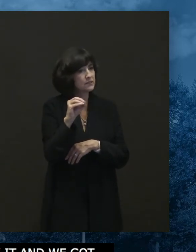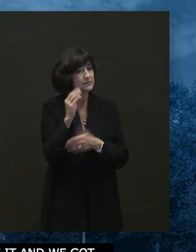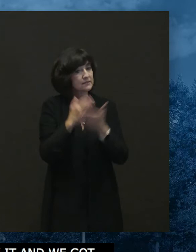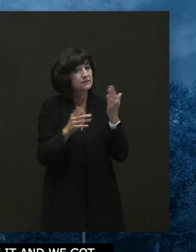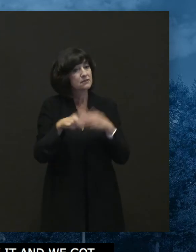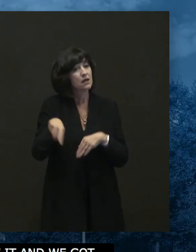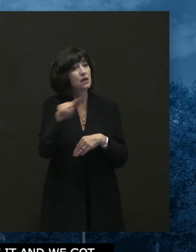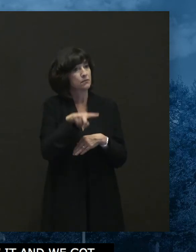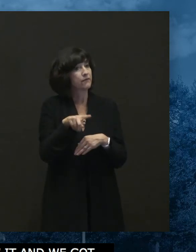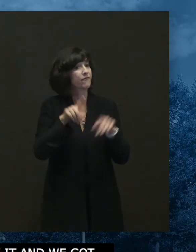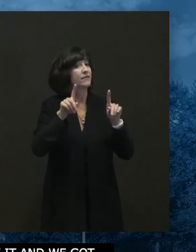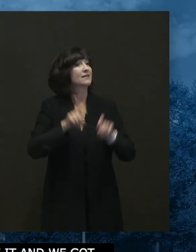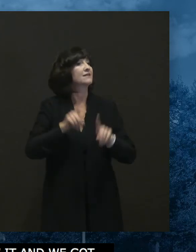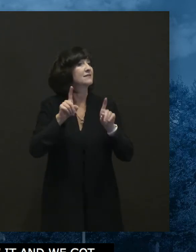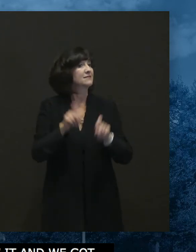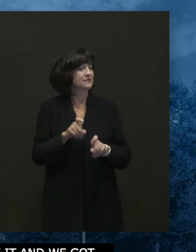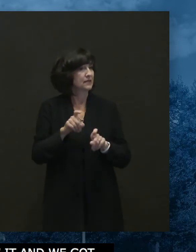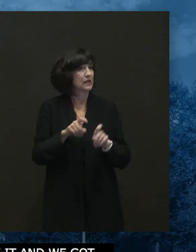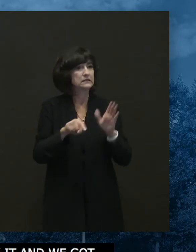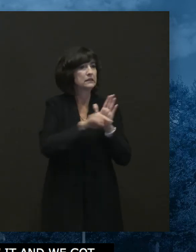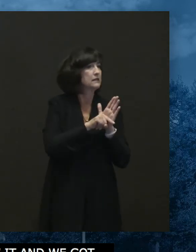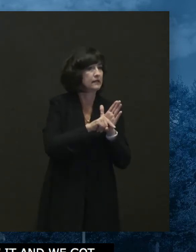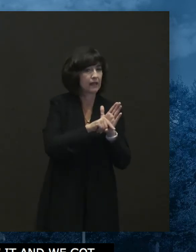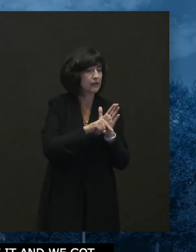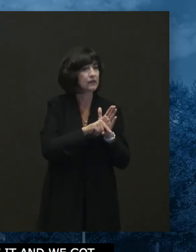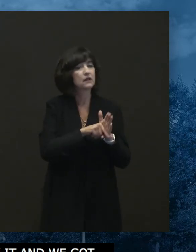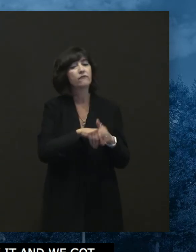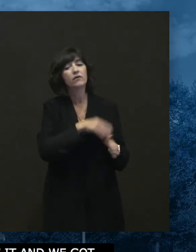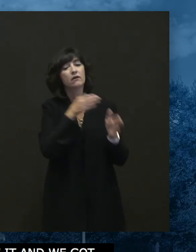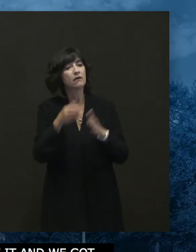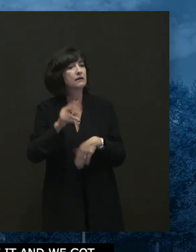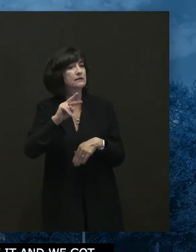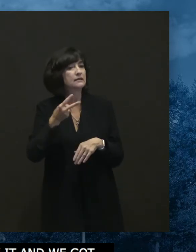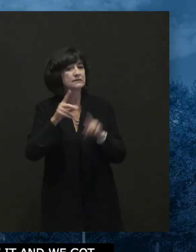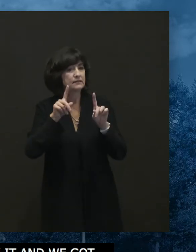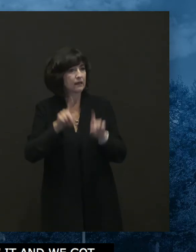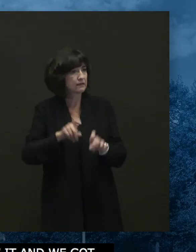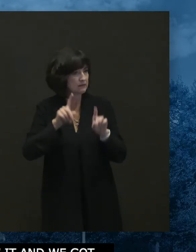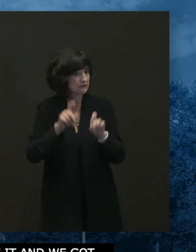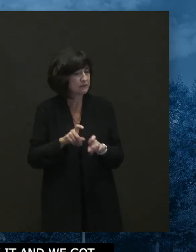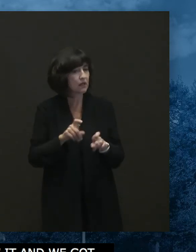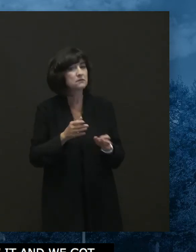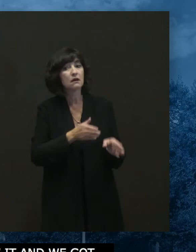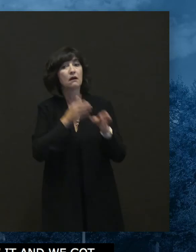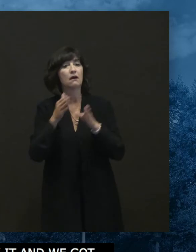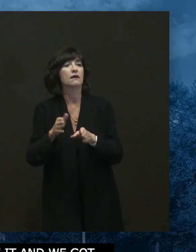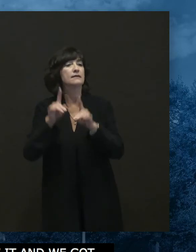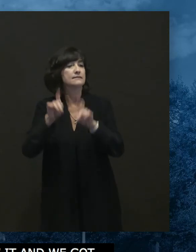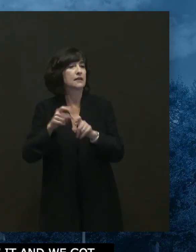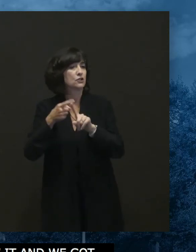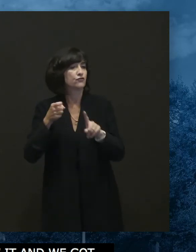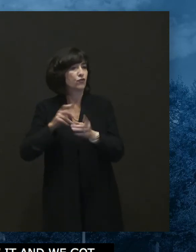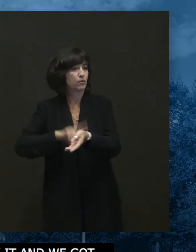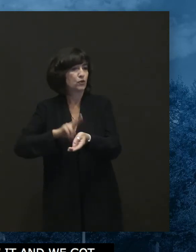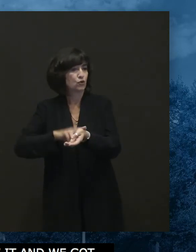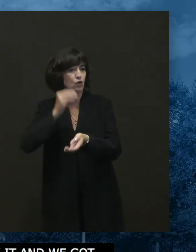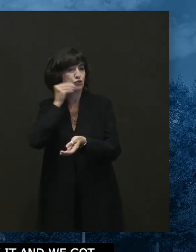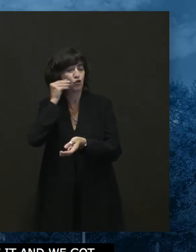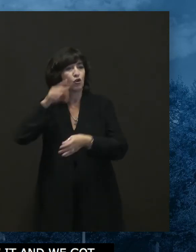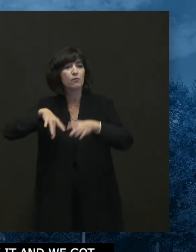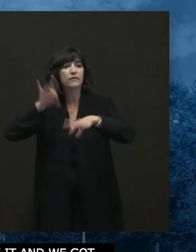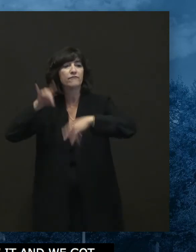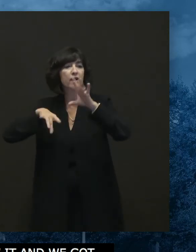that originally were negative and they came back on a second test and were positive from nursing homes. So a little bit different. You got to really look under